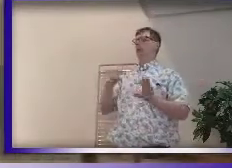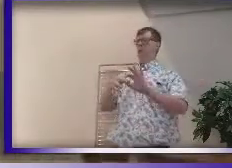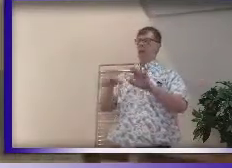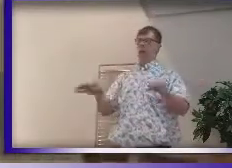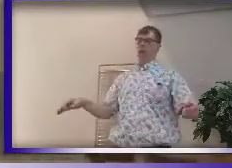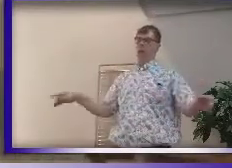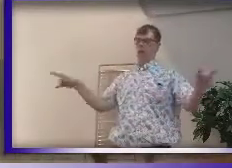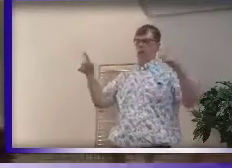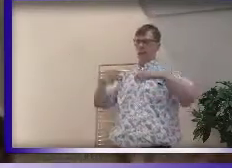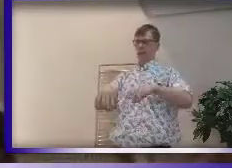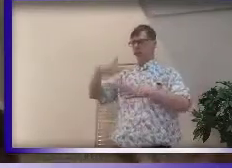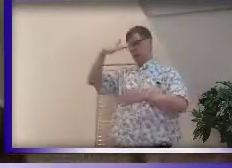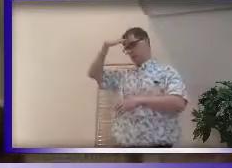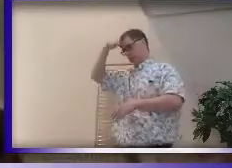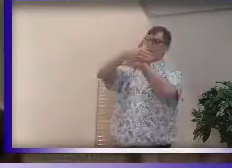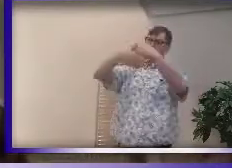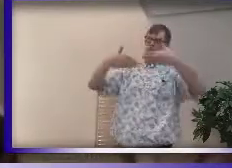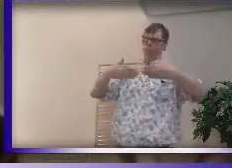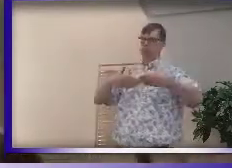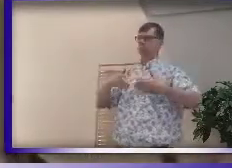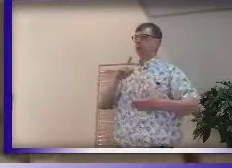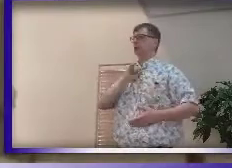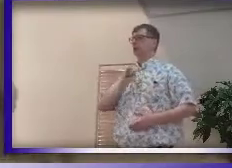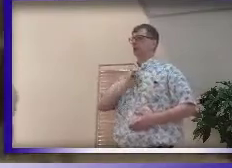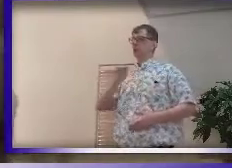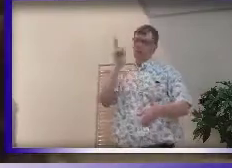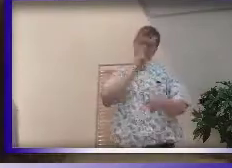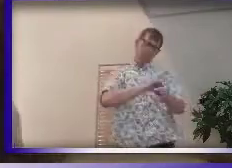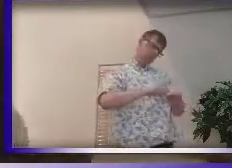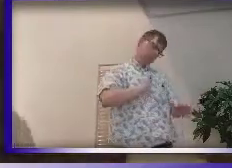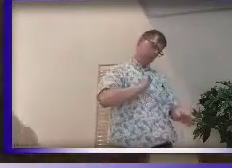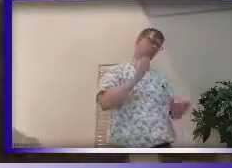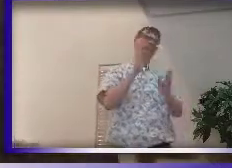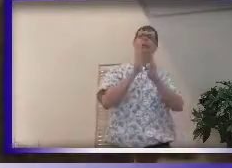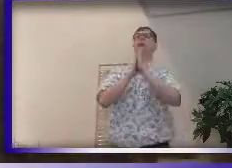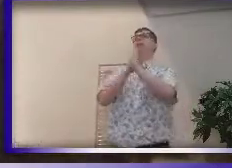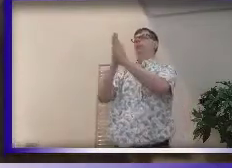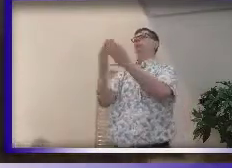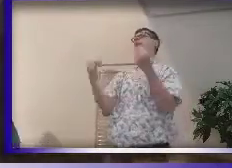want for you as I pray, is that sense of aliveness